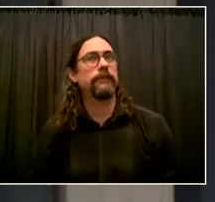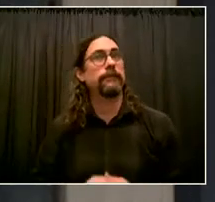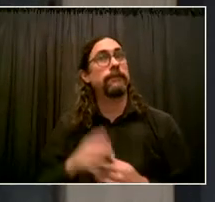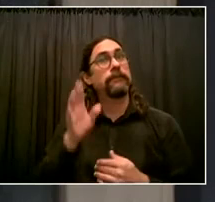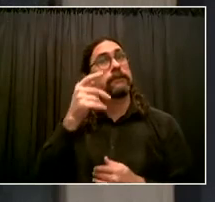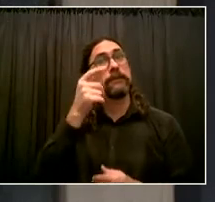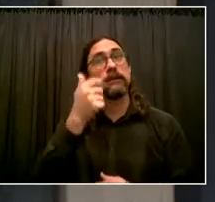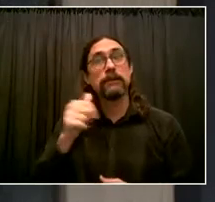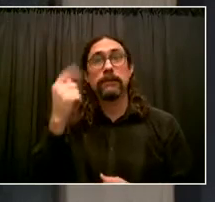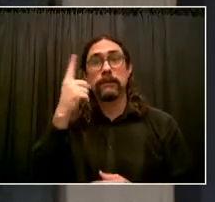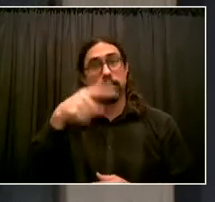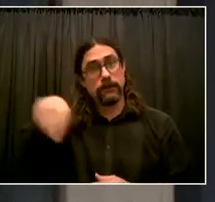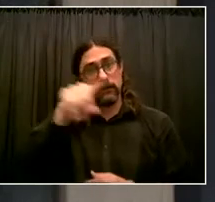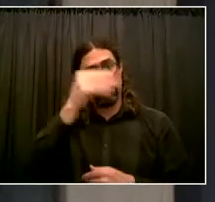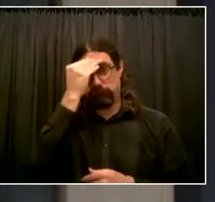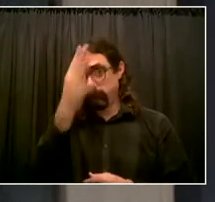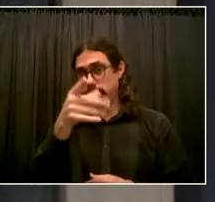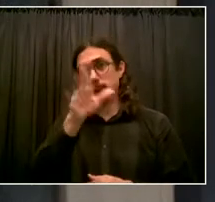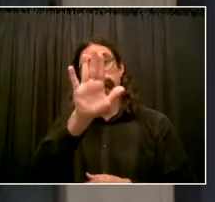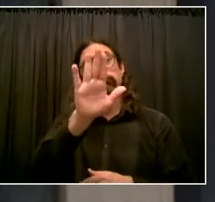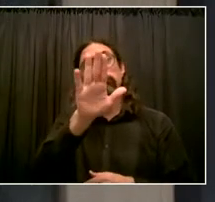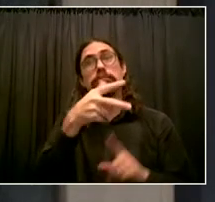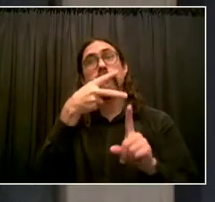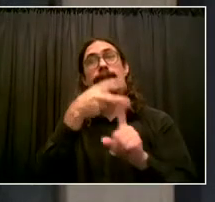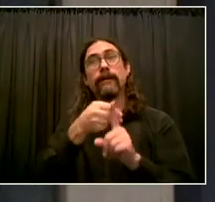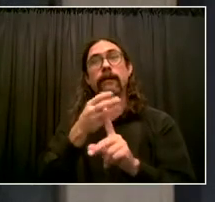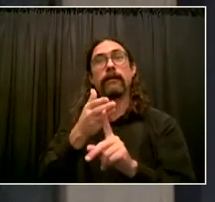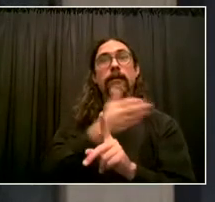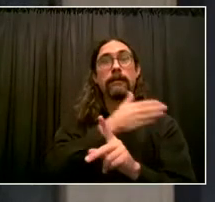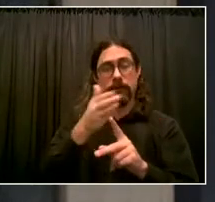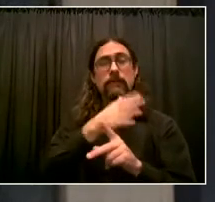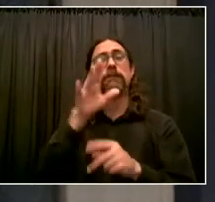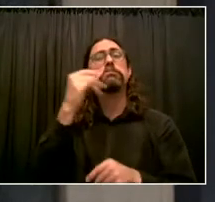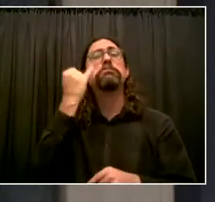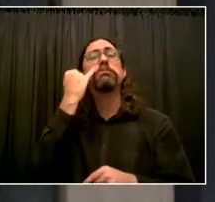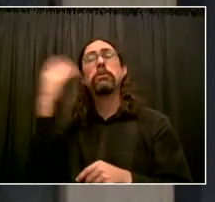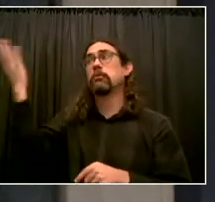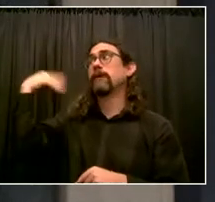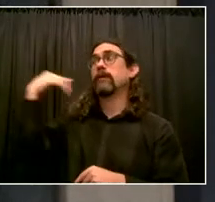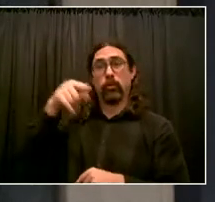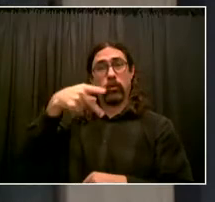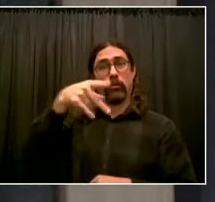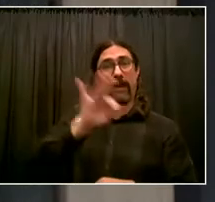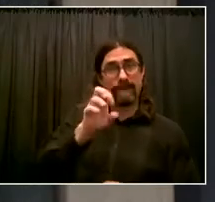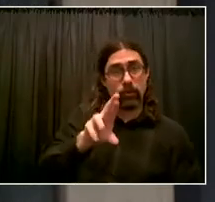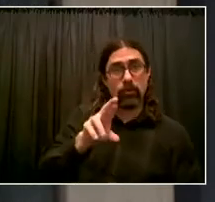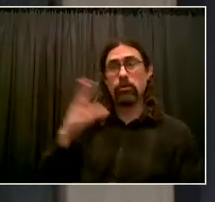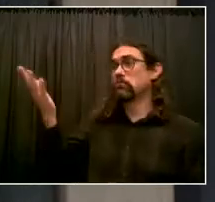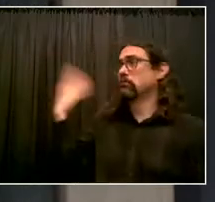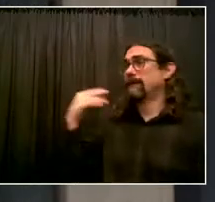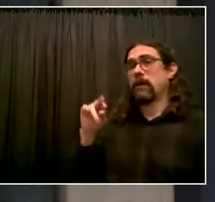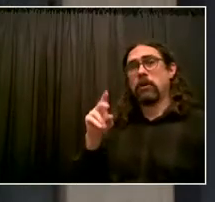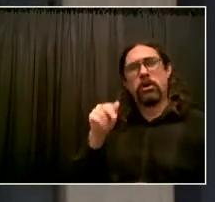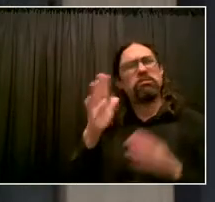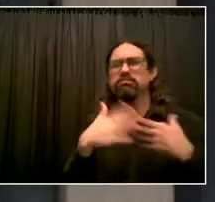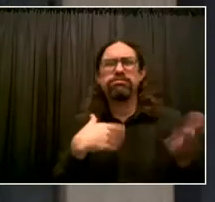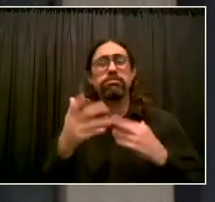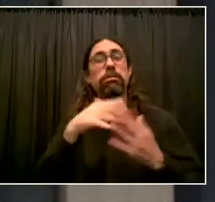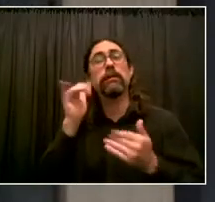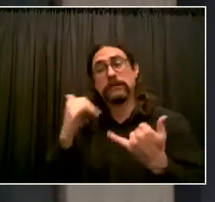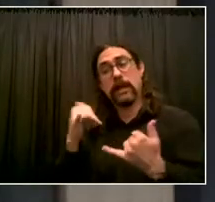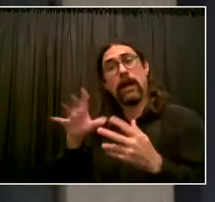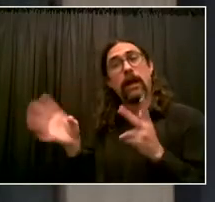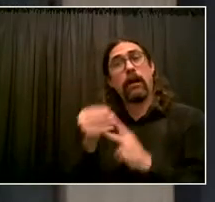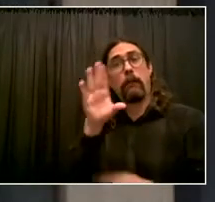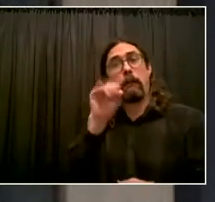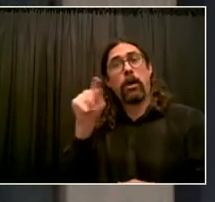and matching of vaccines is permitted. Third, anyone who received the single-dose Johnson & Johnson